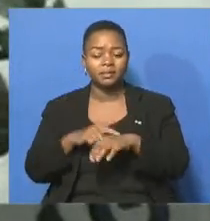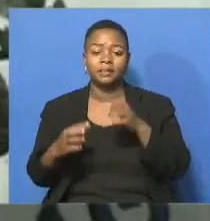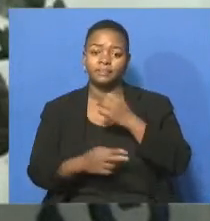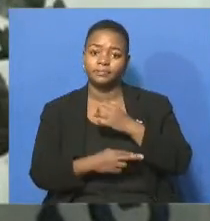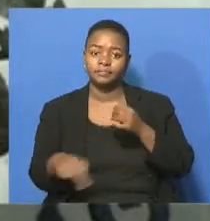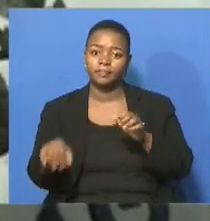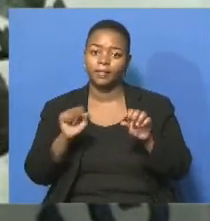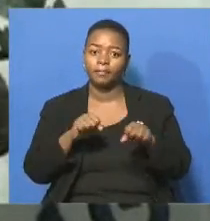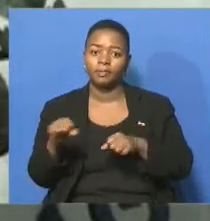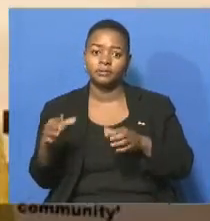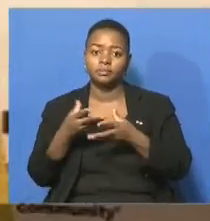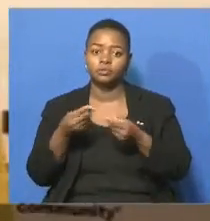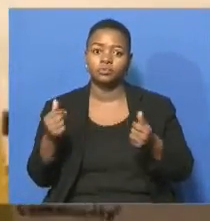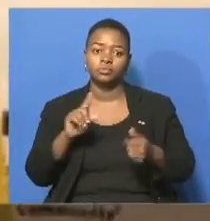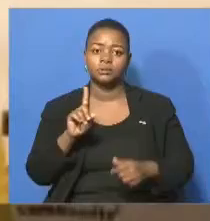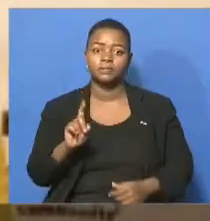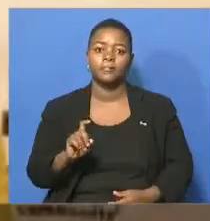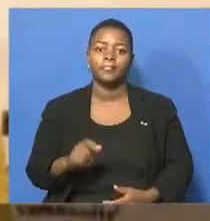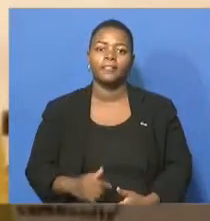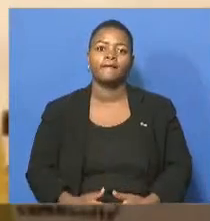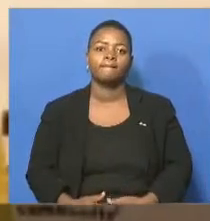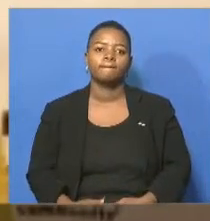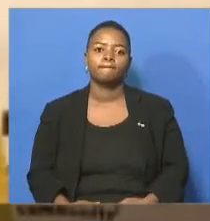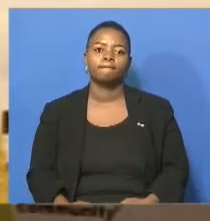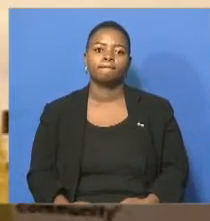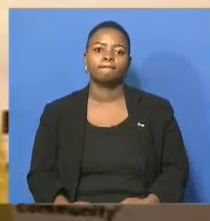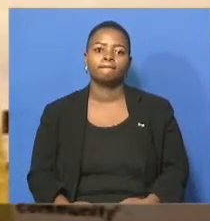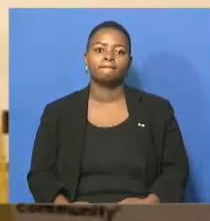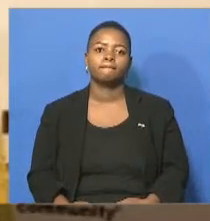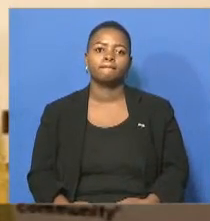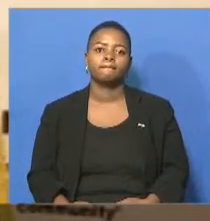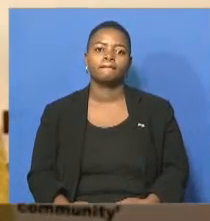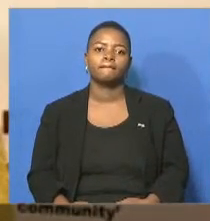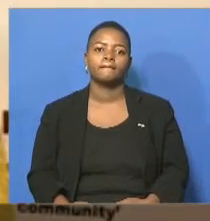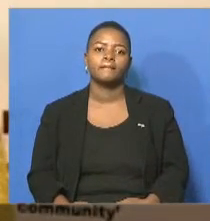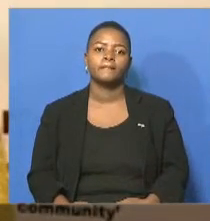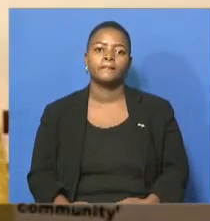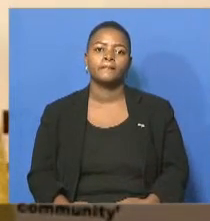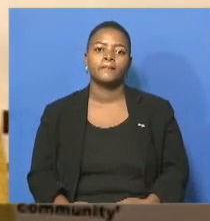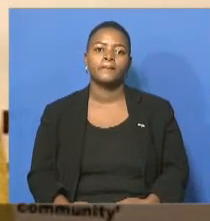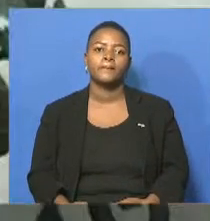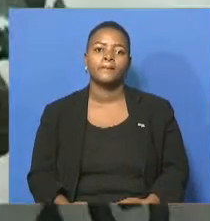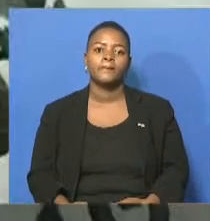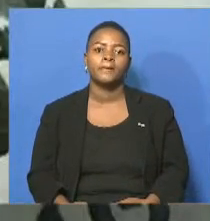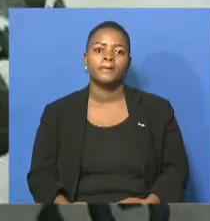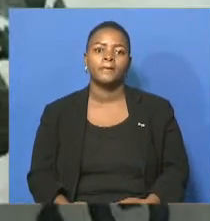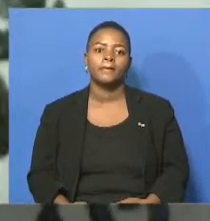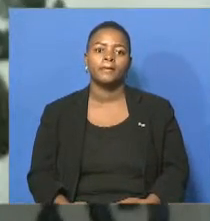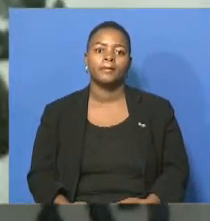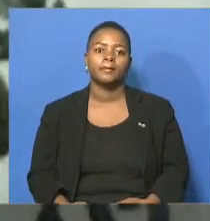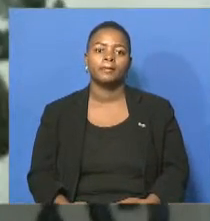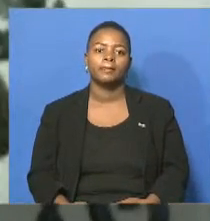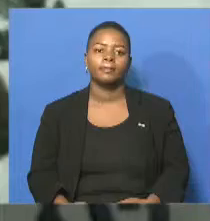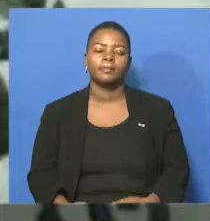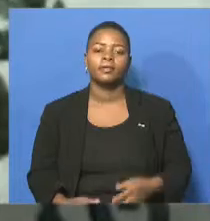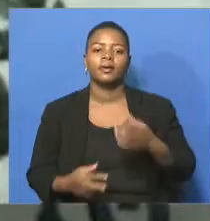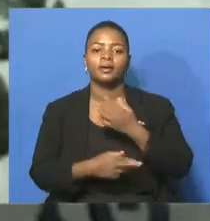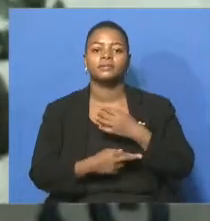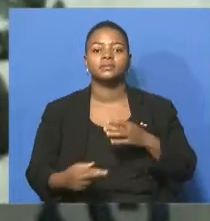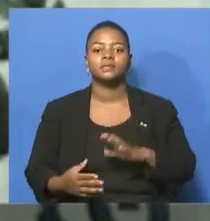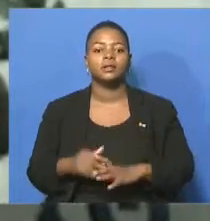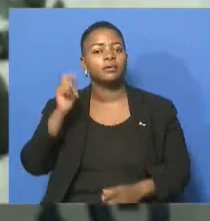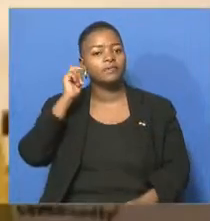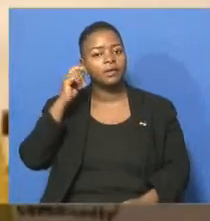possible solutions there. Yeah, trafficking of people. Mme segolobogolo e leng gore e tshabela bomme le bana ba